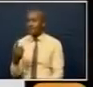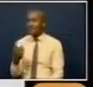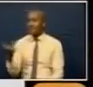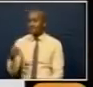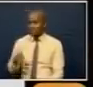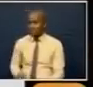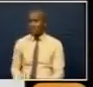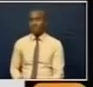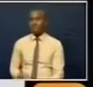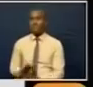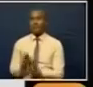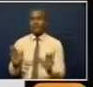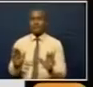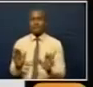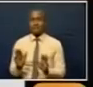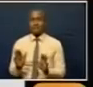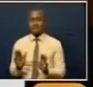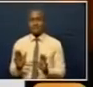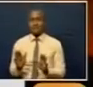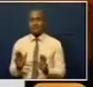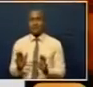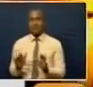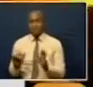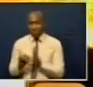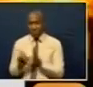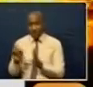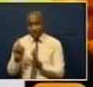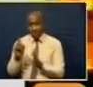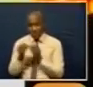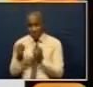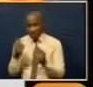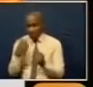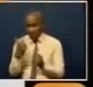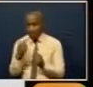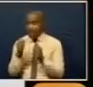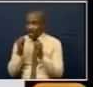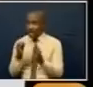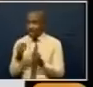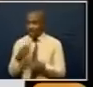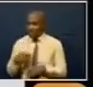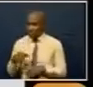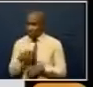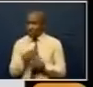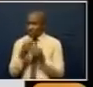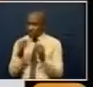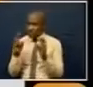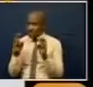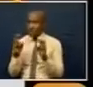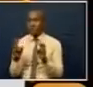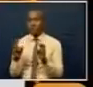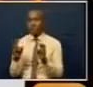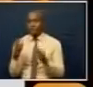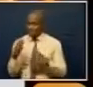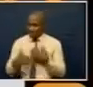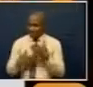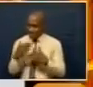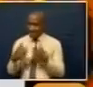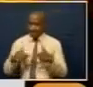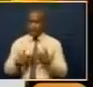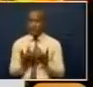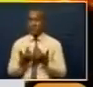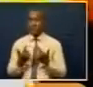want services. The problems of Nairobi will be solved, first of all, if we sort out the issue of manners. It's manners, bad manners.